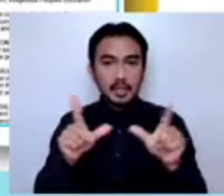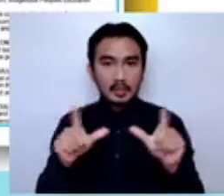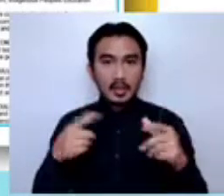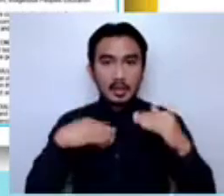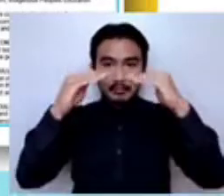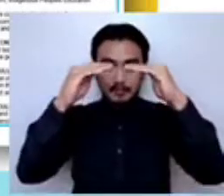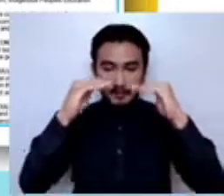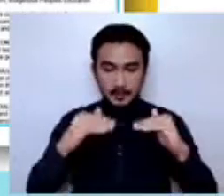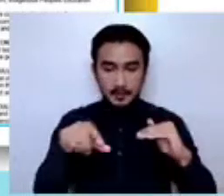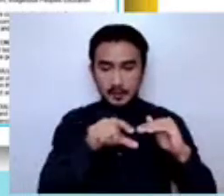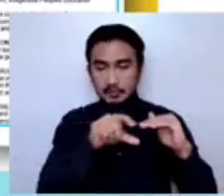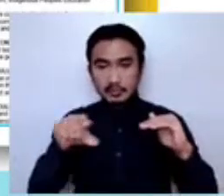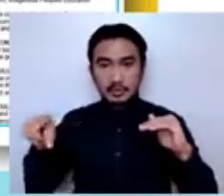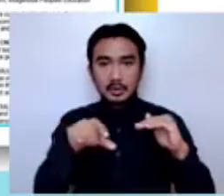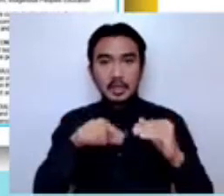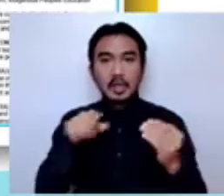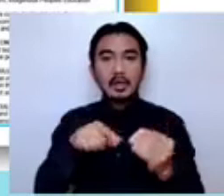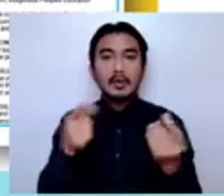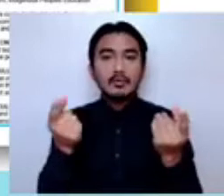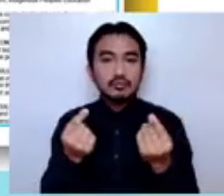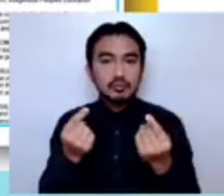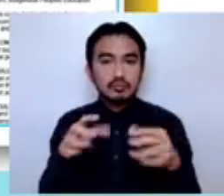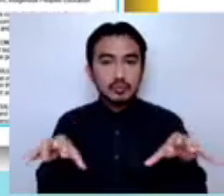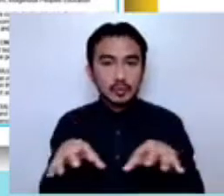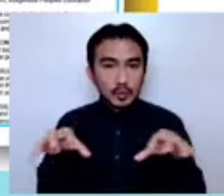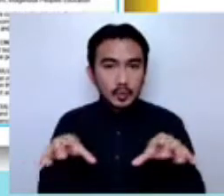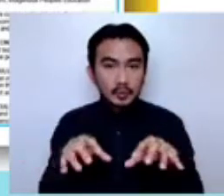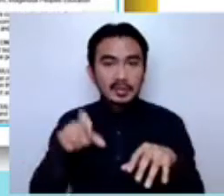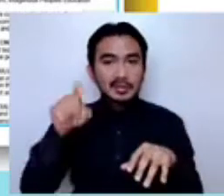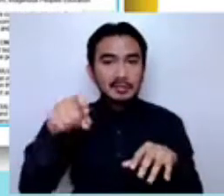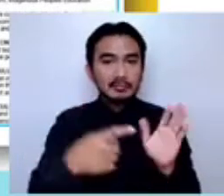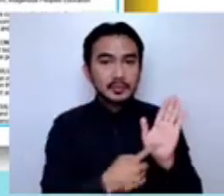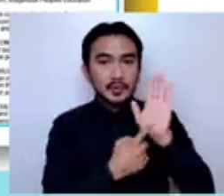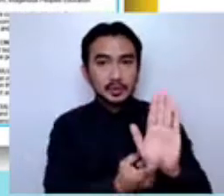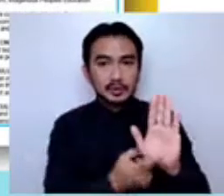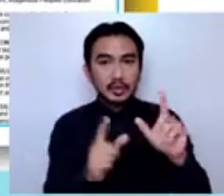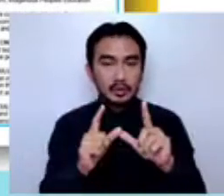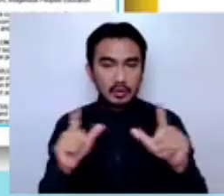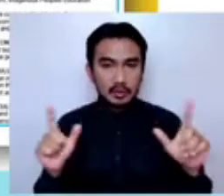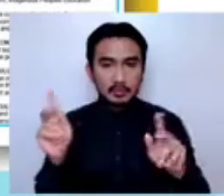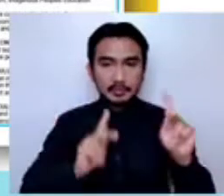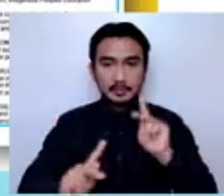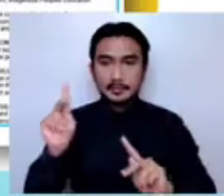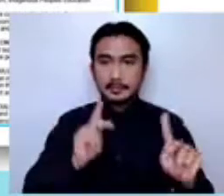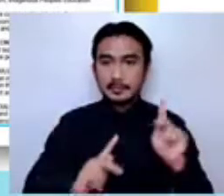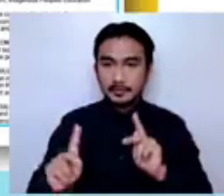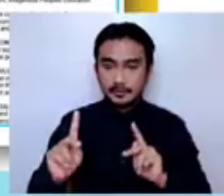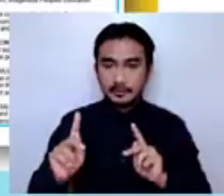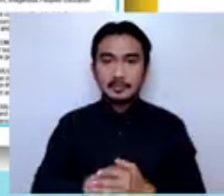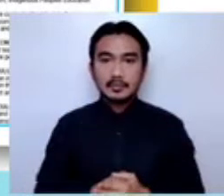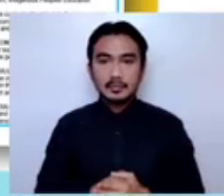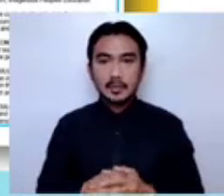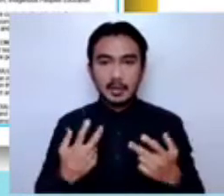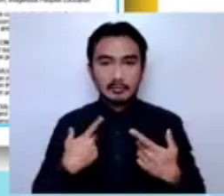or the sample scenarios in which teachers will demonstrate a certain level of performance for a certain indicator.